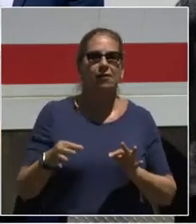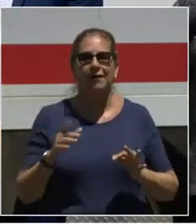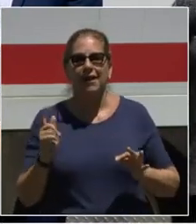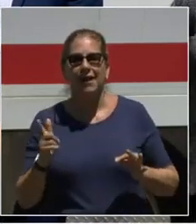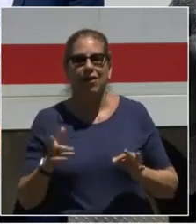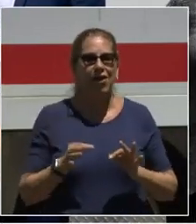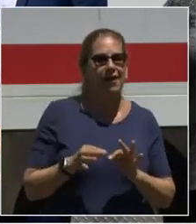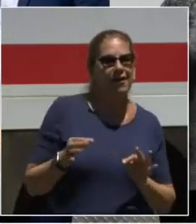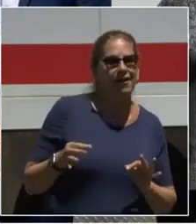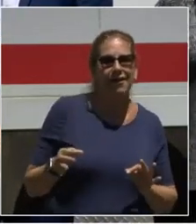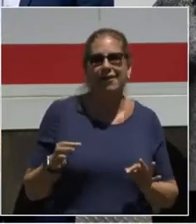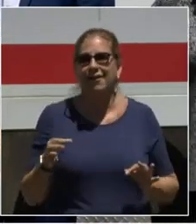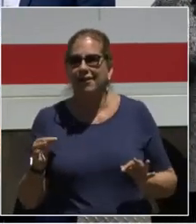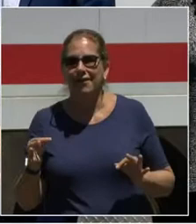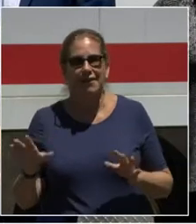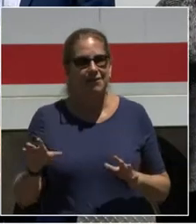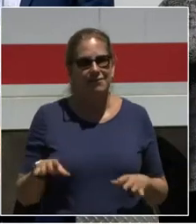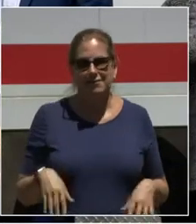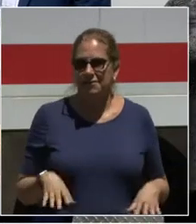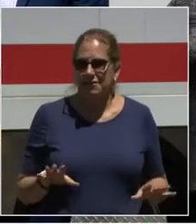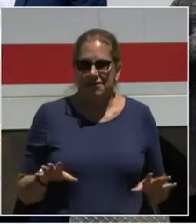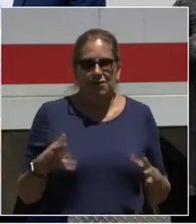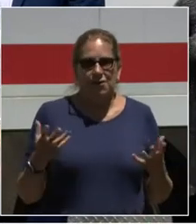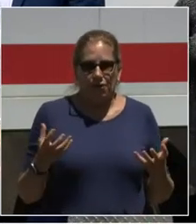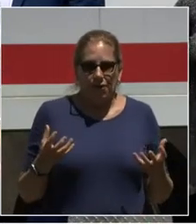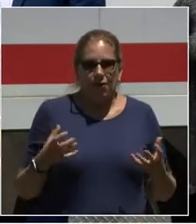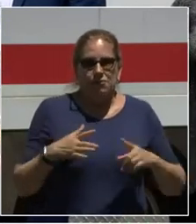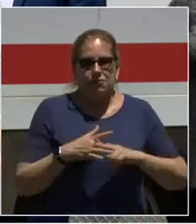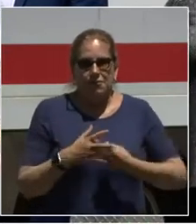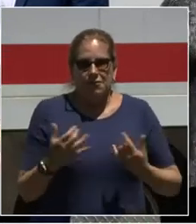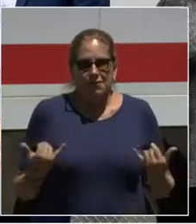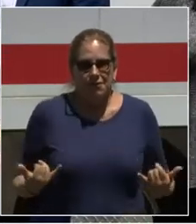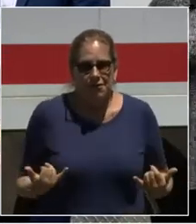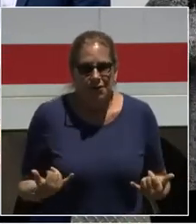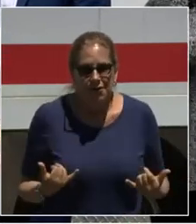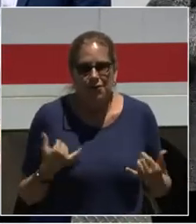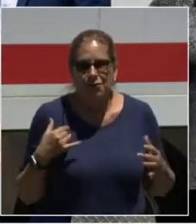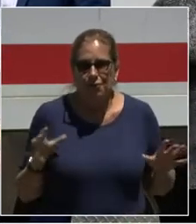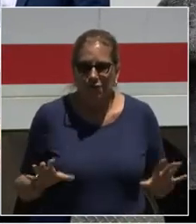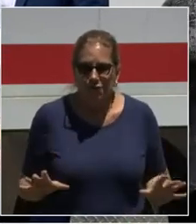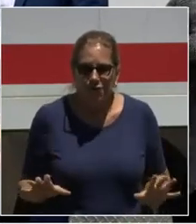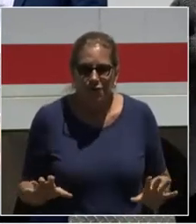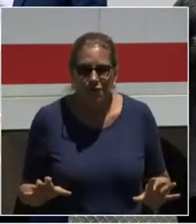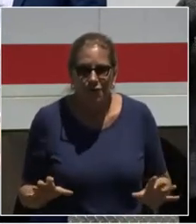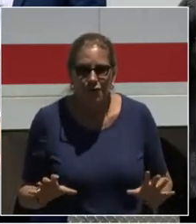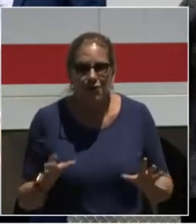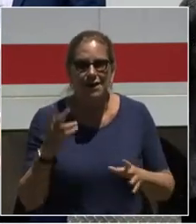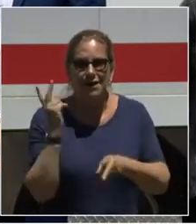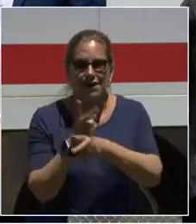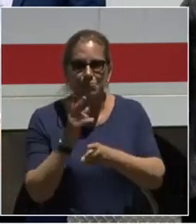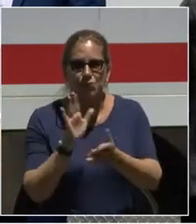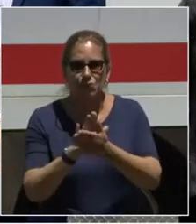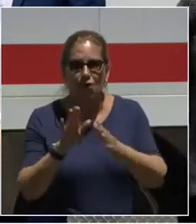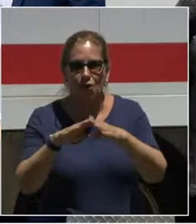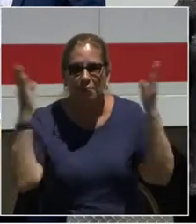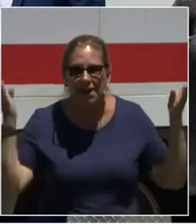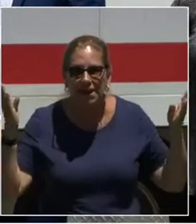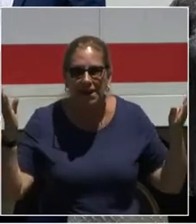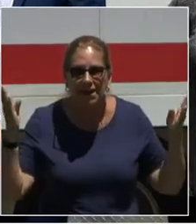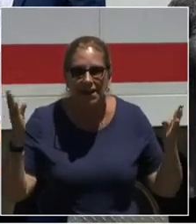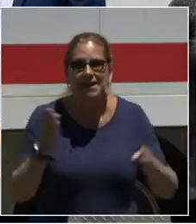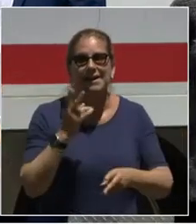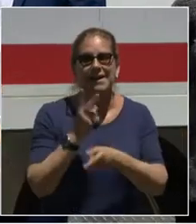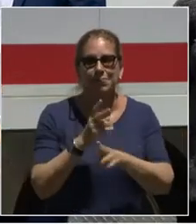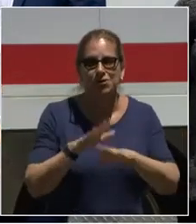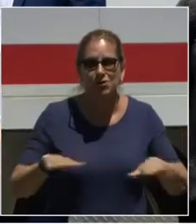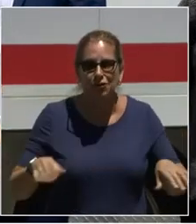starts strong. We've worked really, really hard this year to keep our school doors open and to keep our children safe. And this is the next